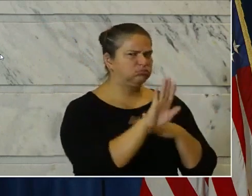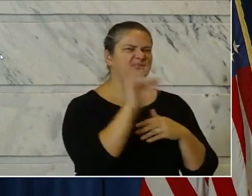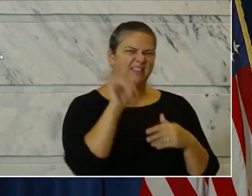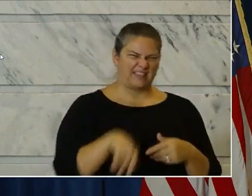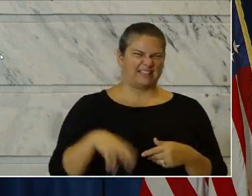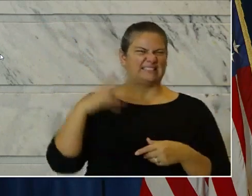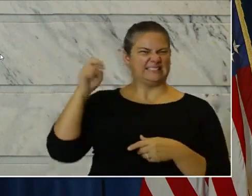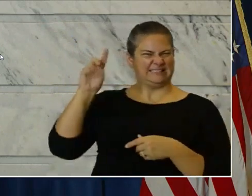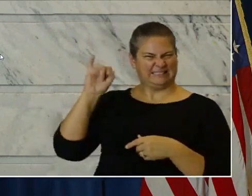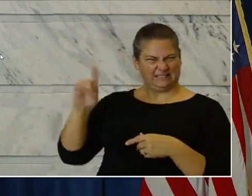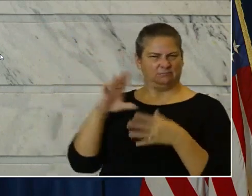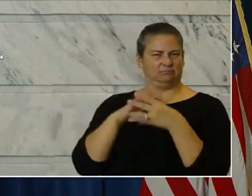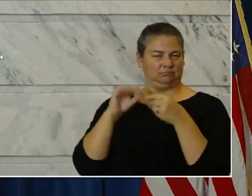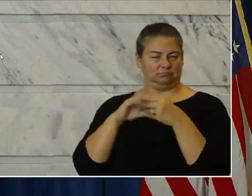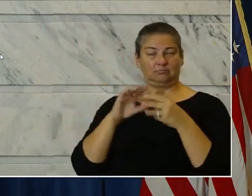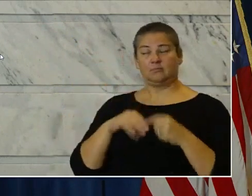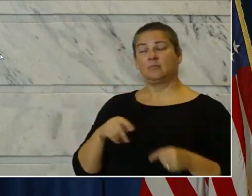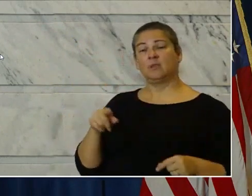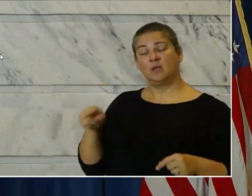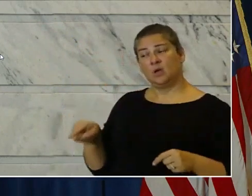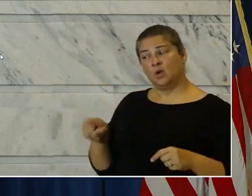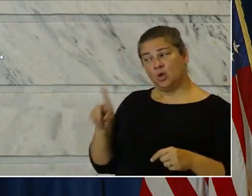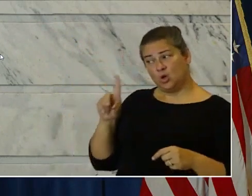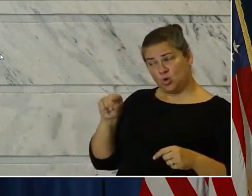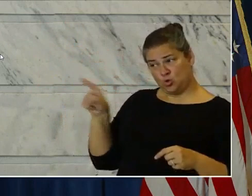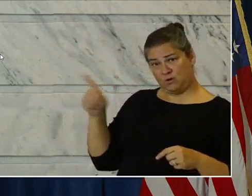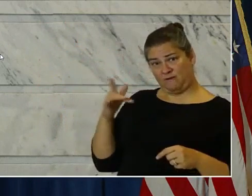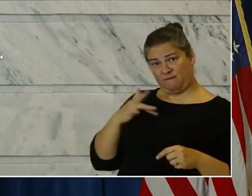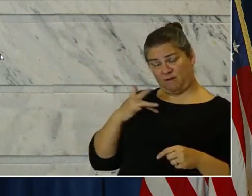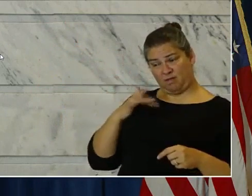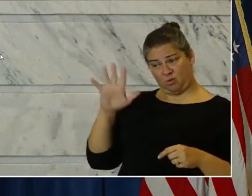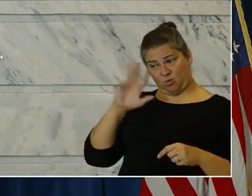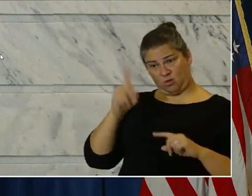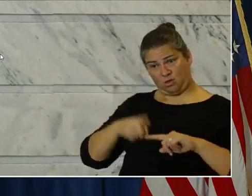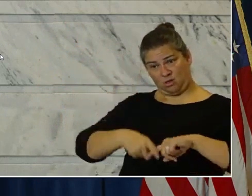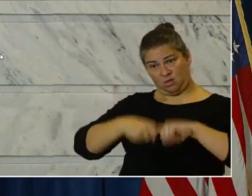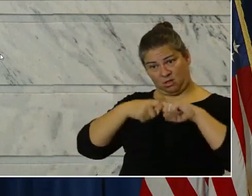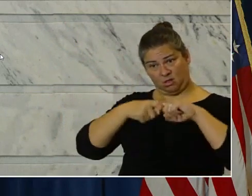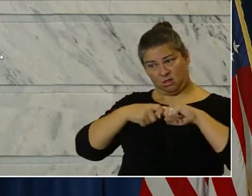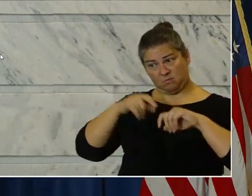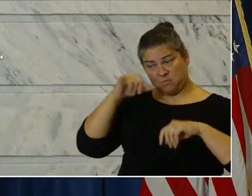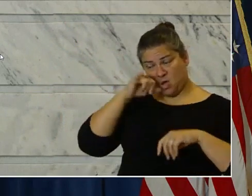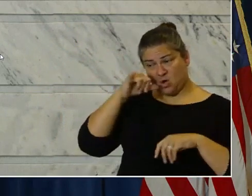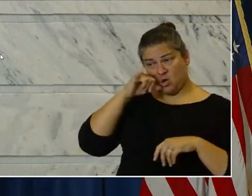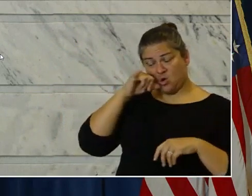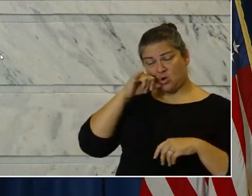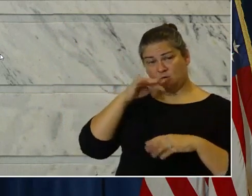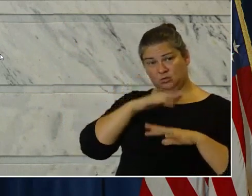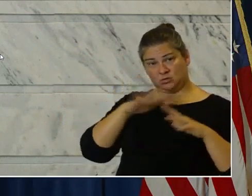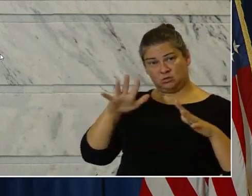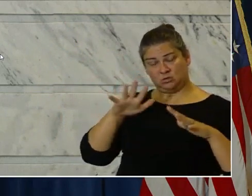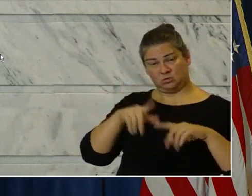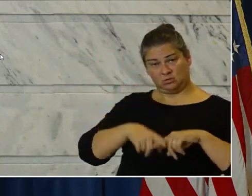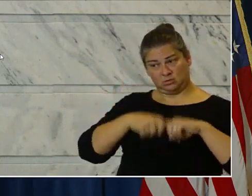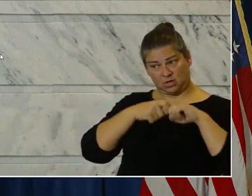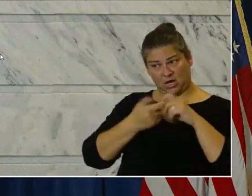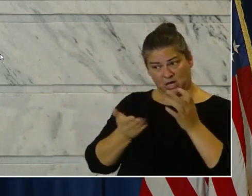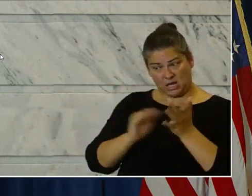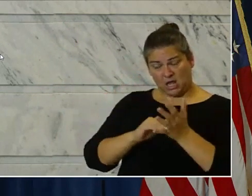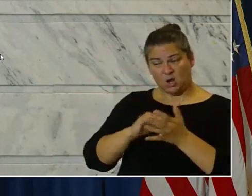the escalation, would you consider another two-week suspension of bars, or at least imposing